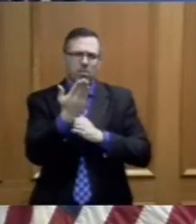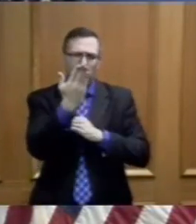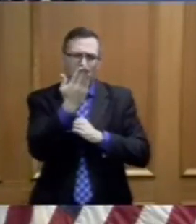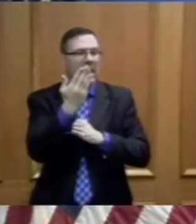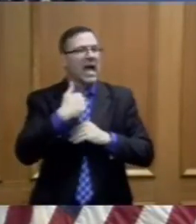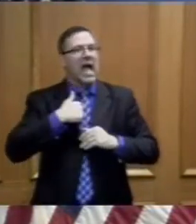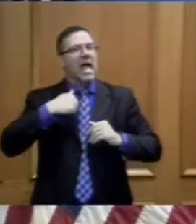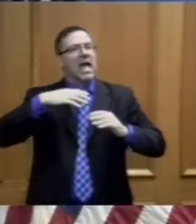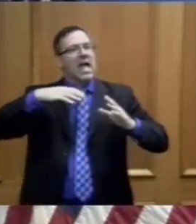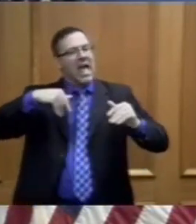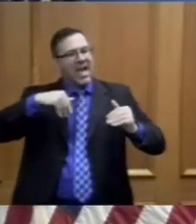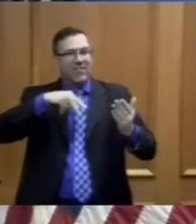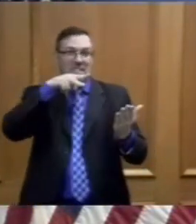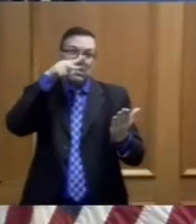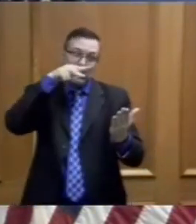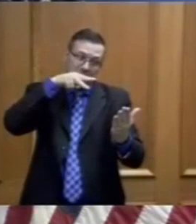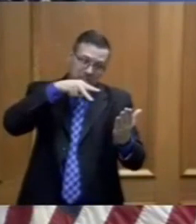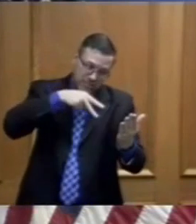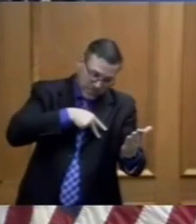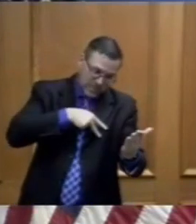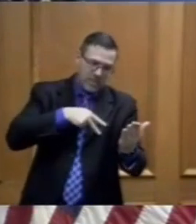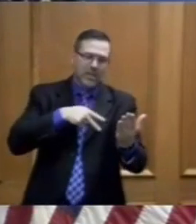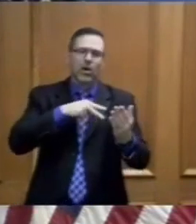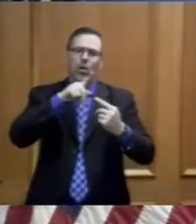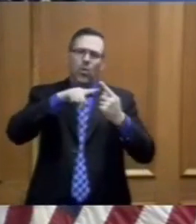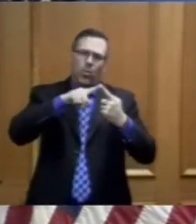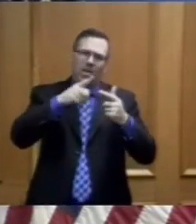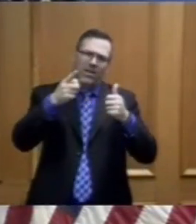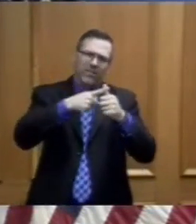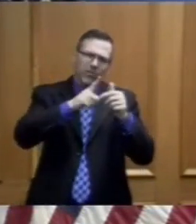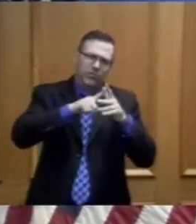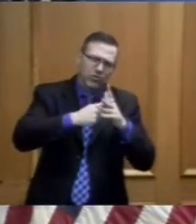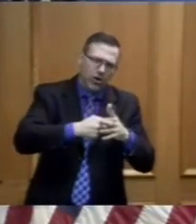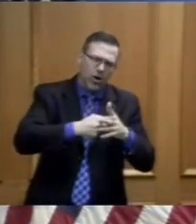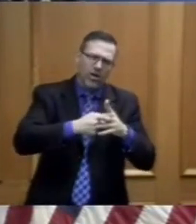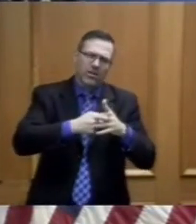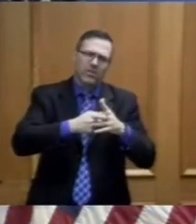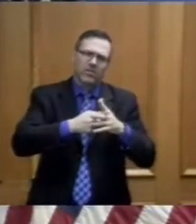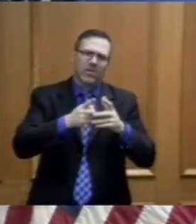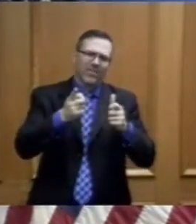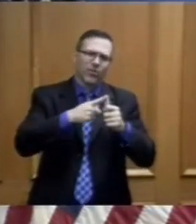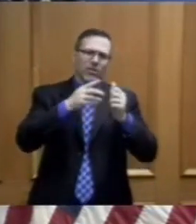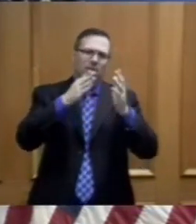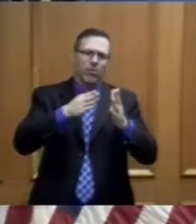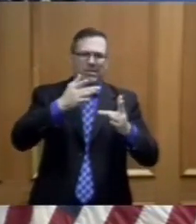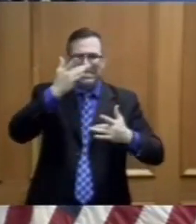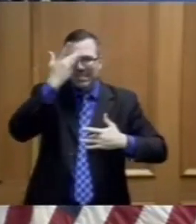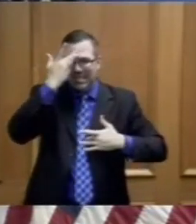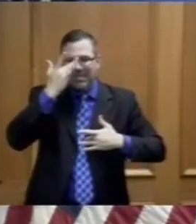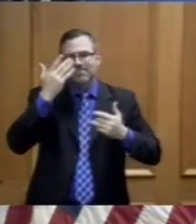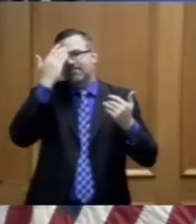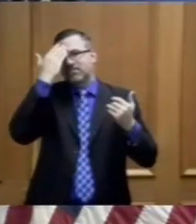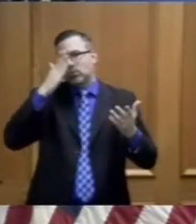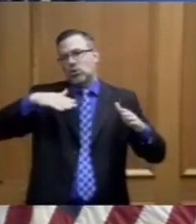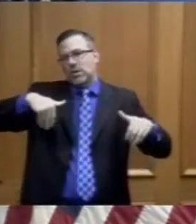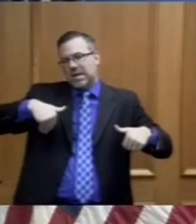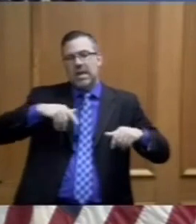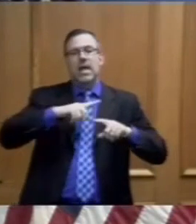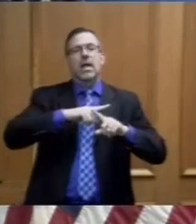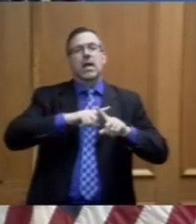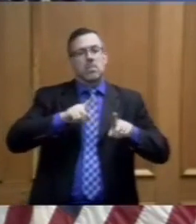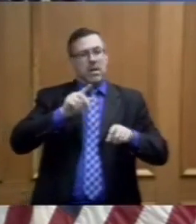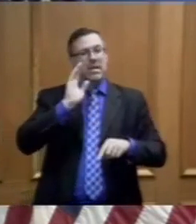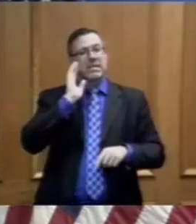the detail of what the timing was of exposure, but as is coming out on a